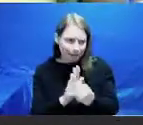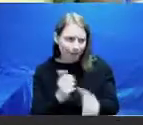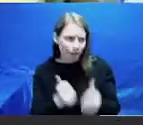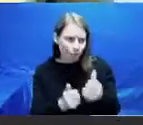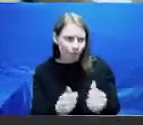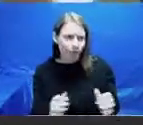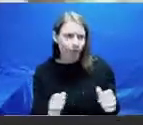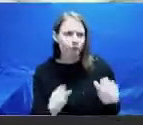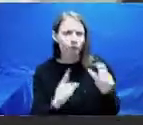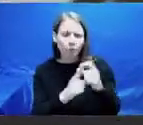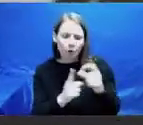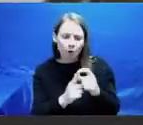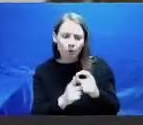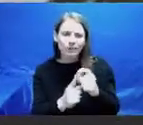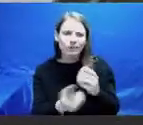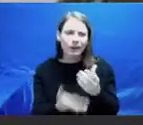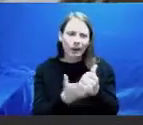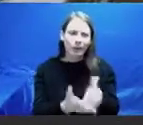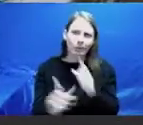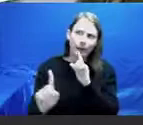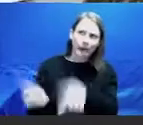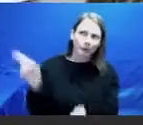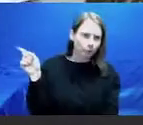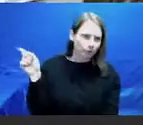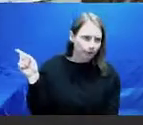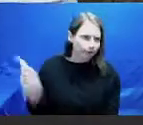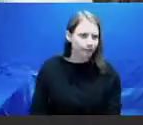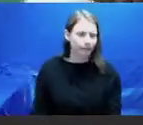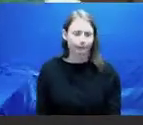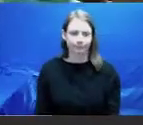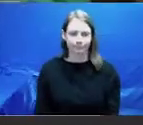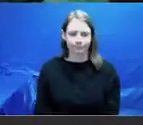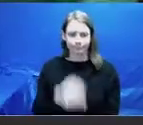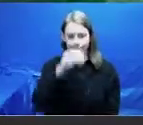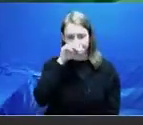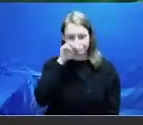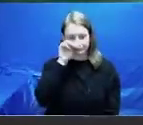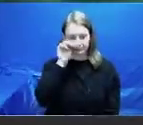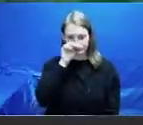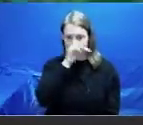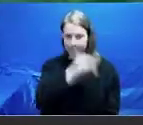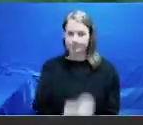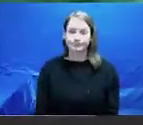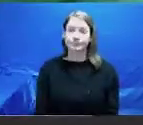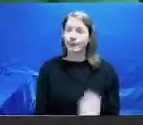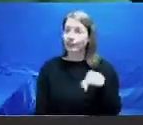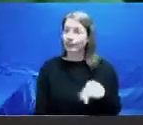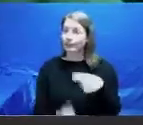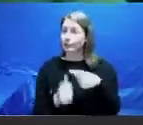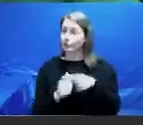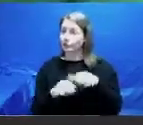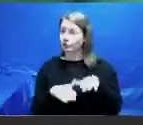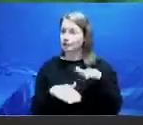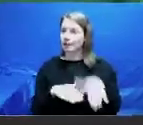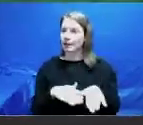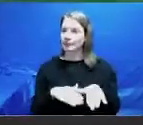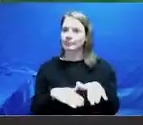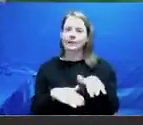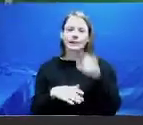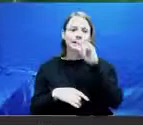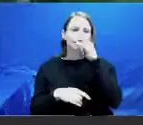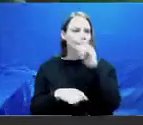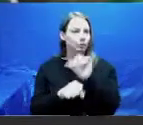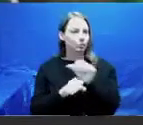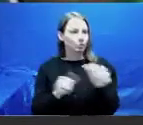In this first stage of Keep It or Junk It, the kids work in small groups to generate a list of words that will later be